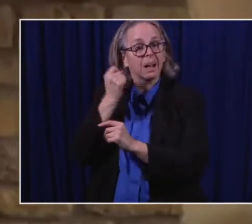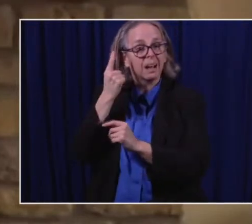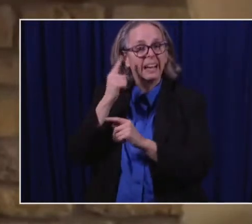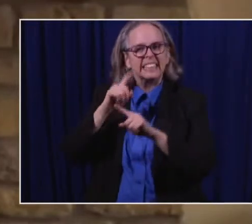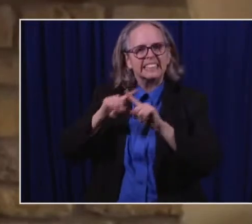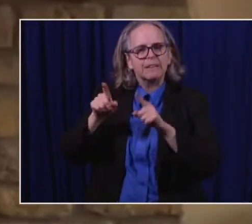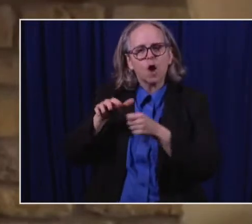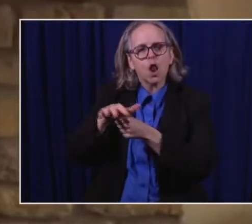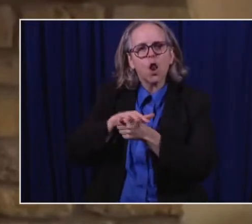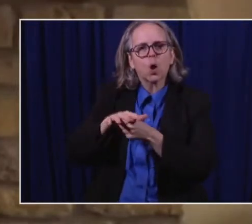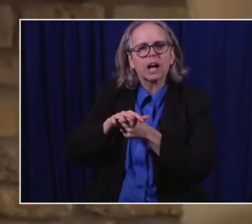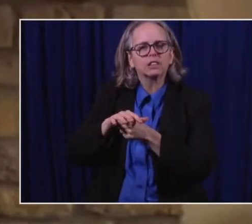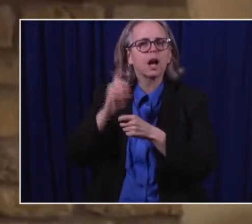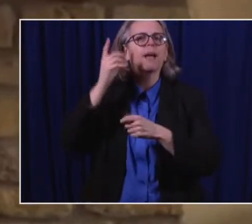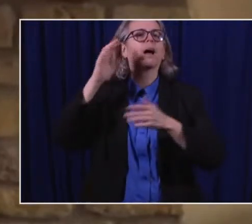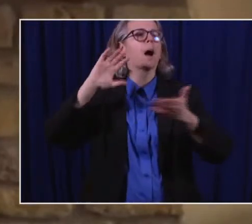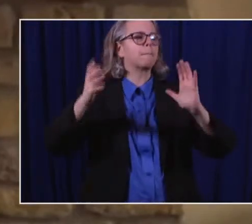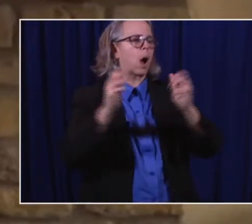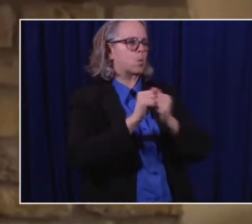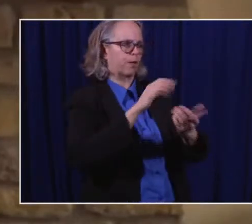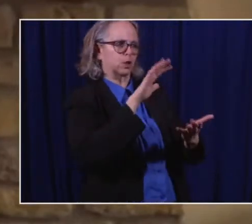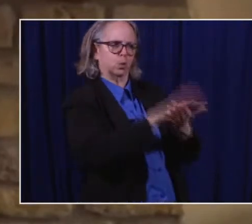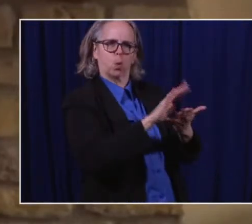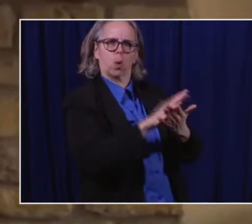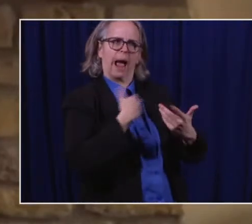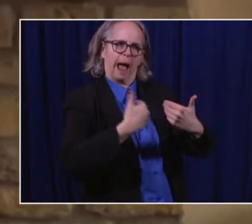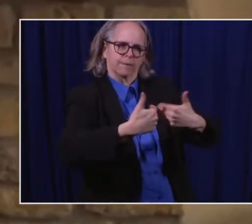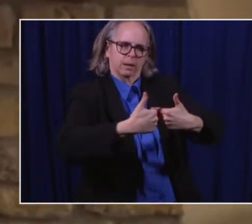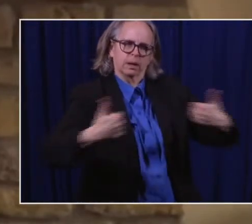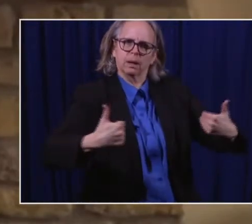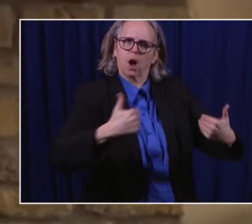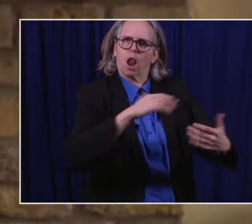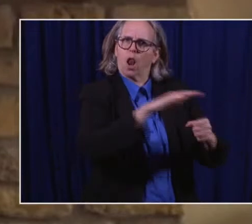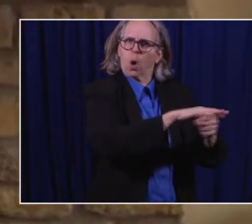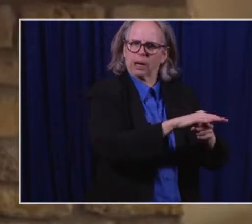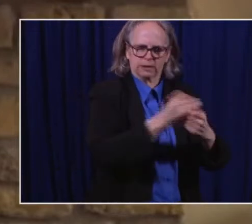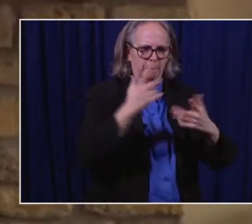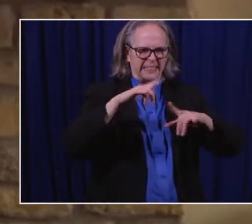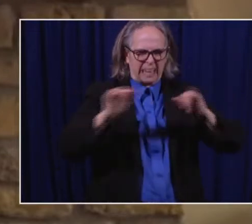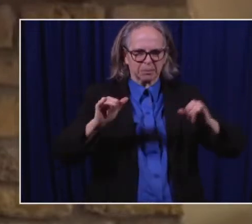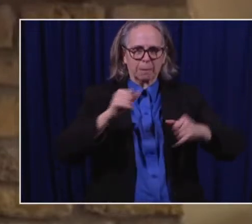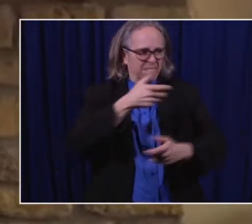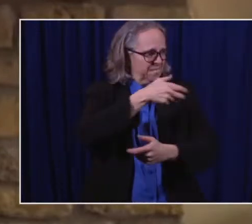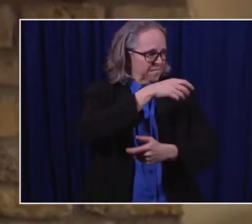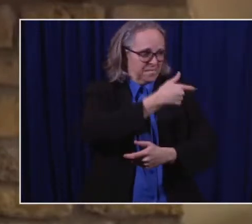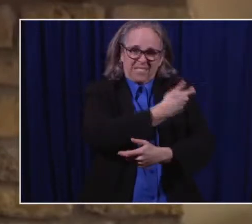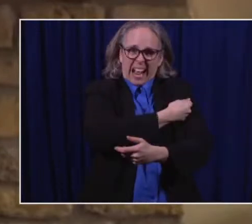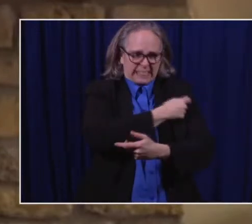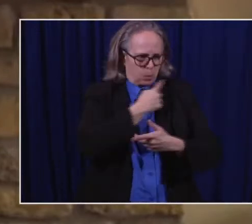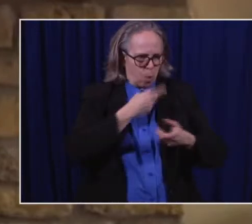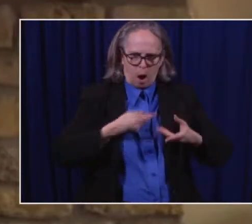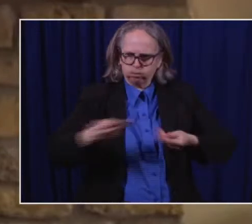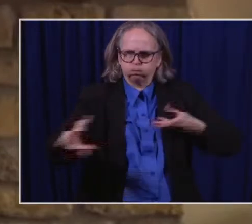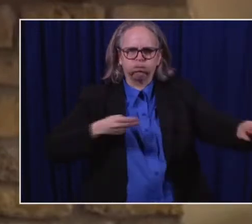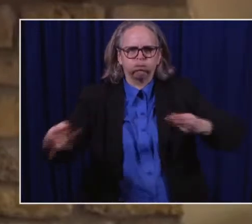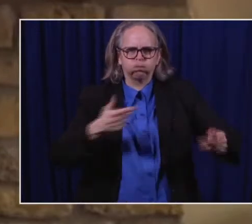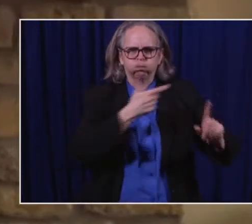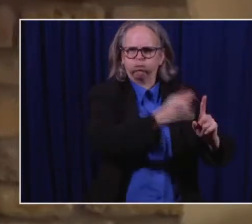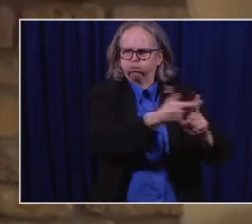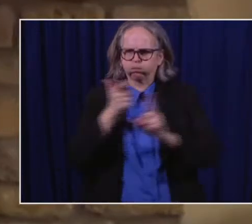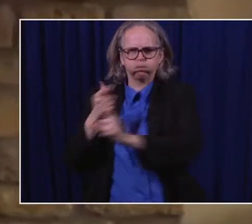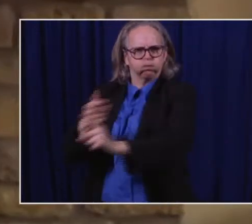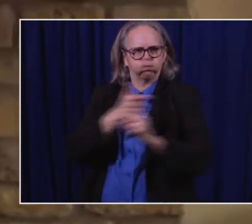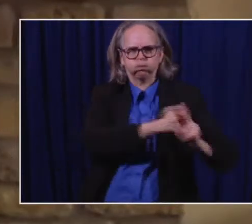not be directly competing against each other, frankly, for space, and they will be going to different places. So